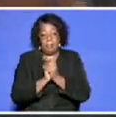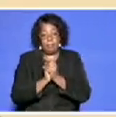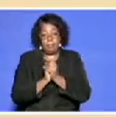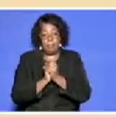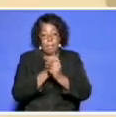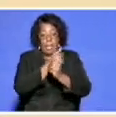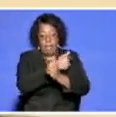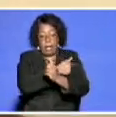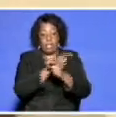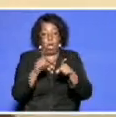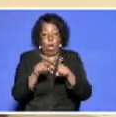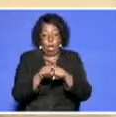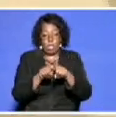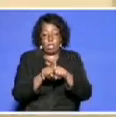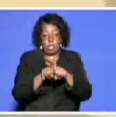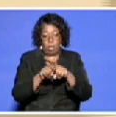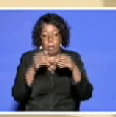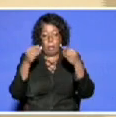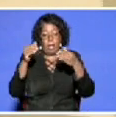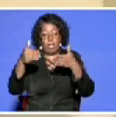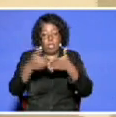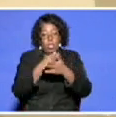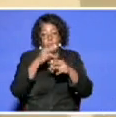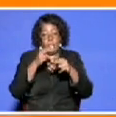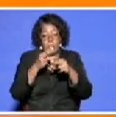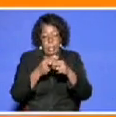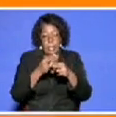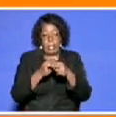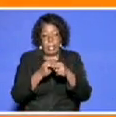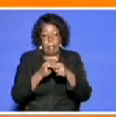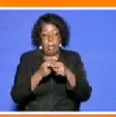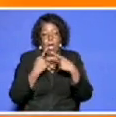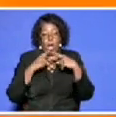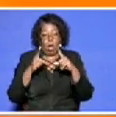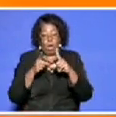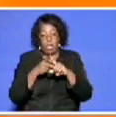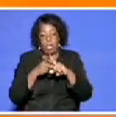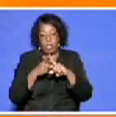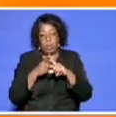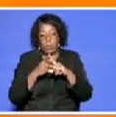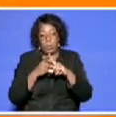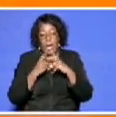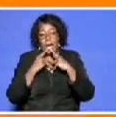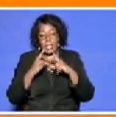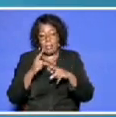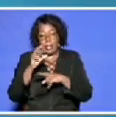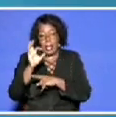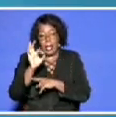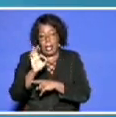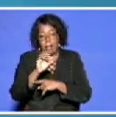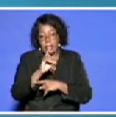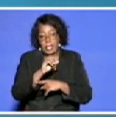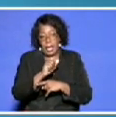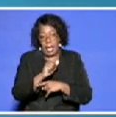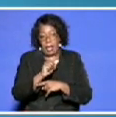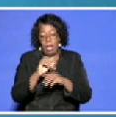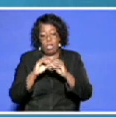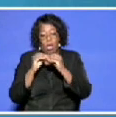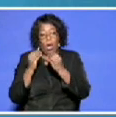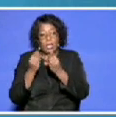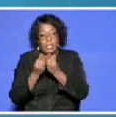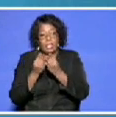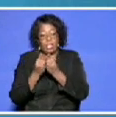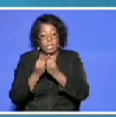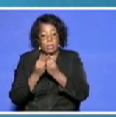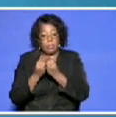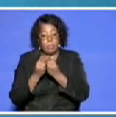The vaccine will also be marketed under a new name, Comirnaty, according to a statement from the FDA. The organization's acting commissioner,